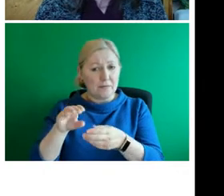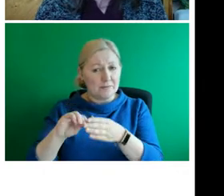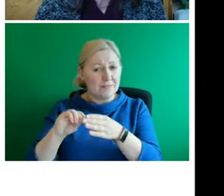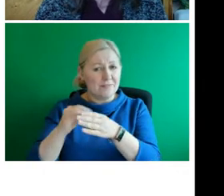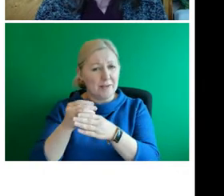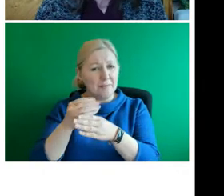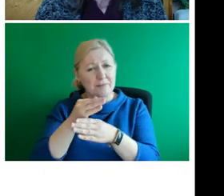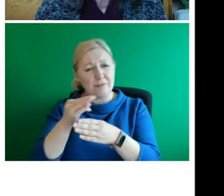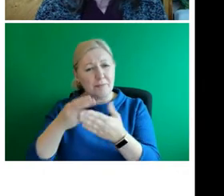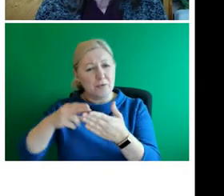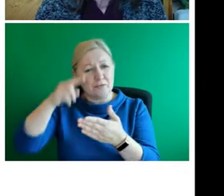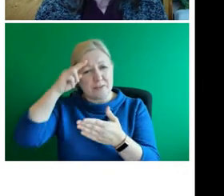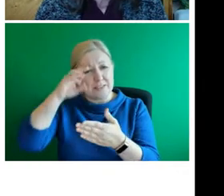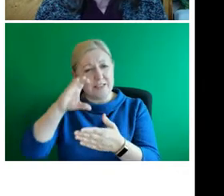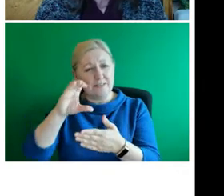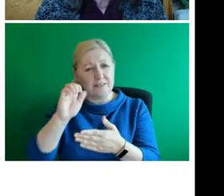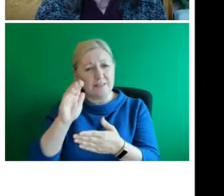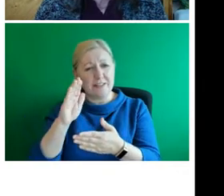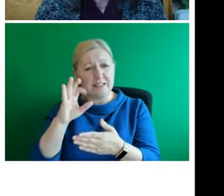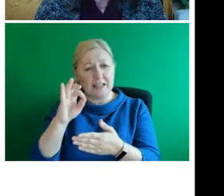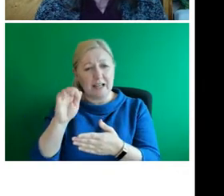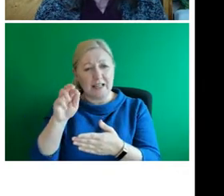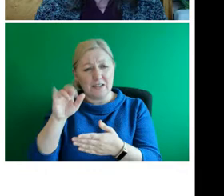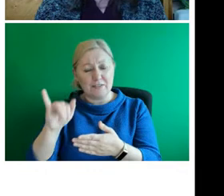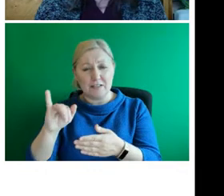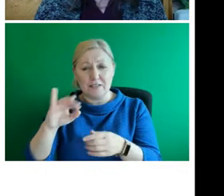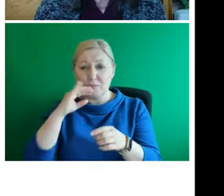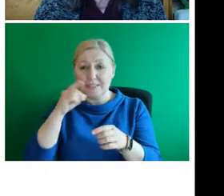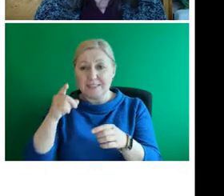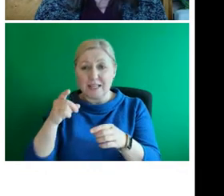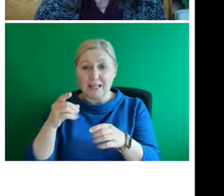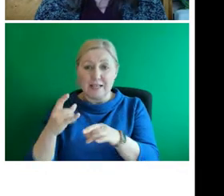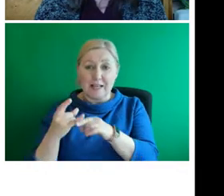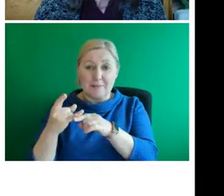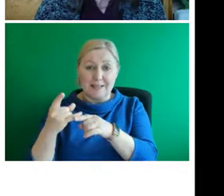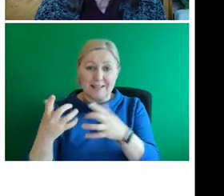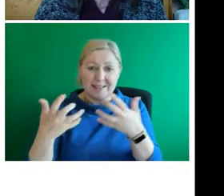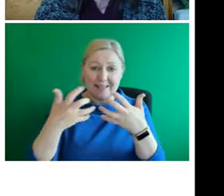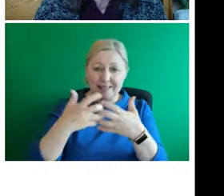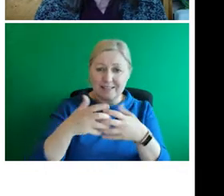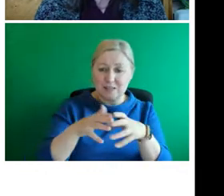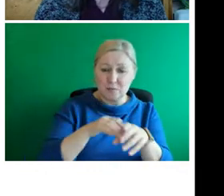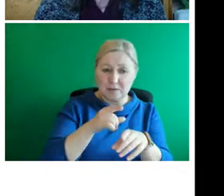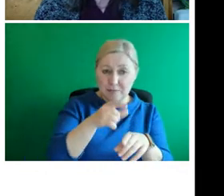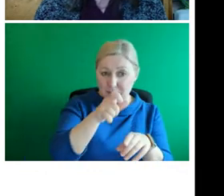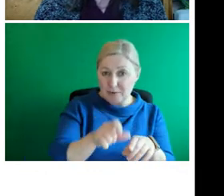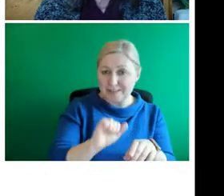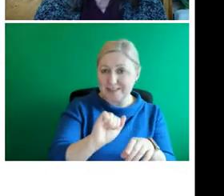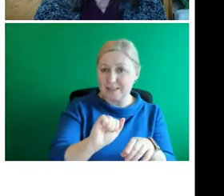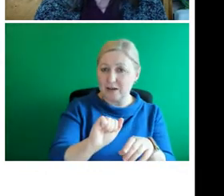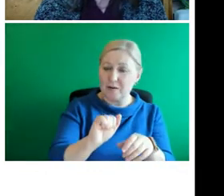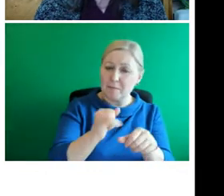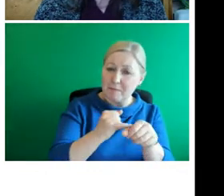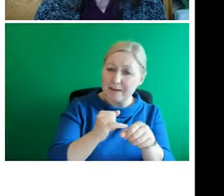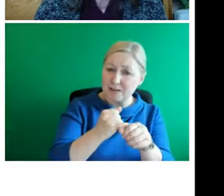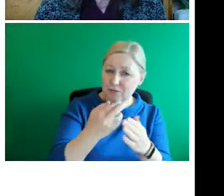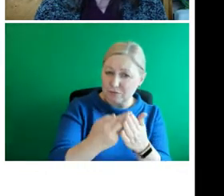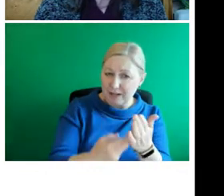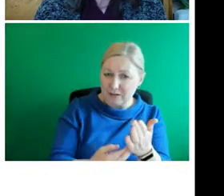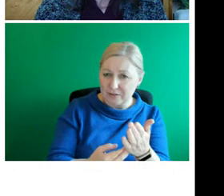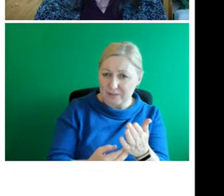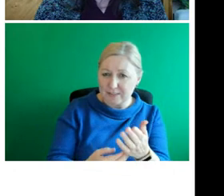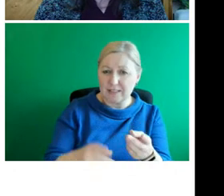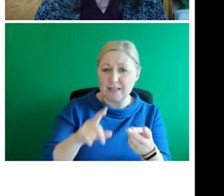sheets into the team's electronic medical records. And PC data is informed by